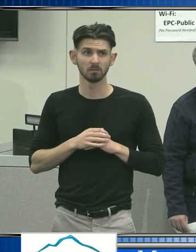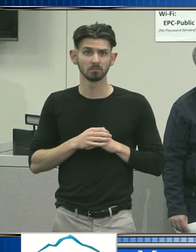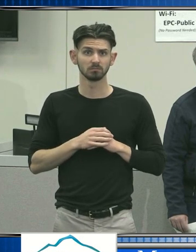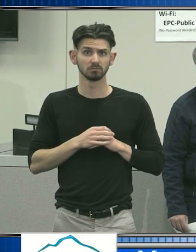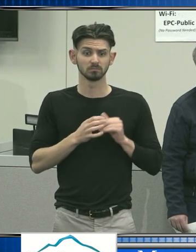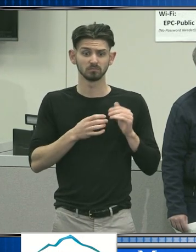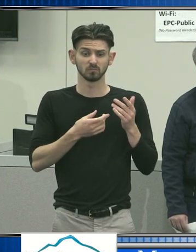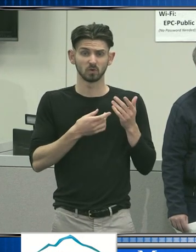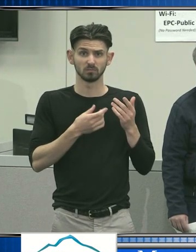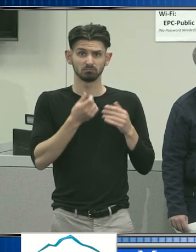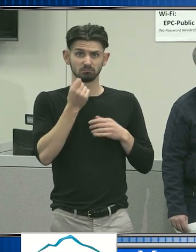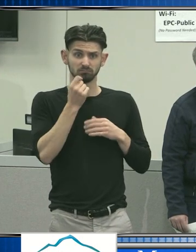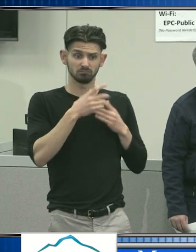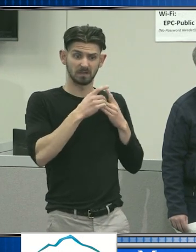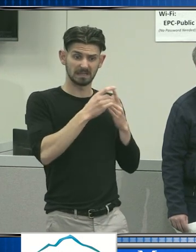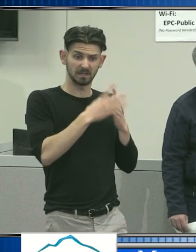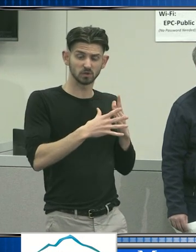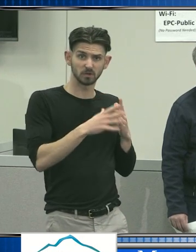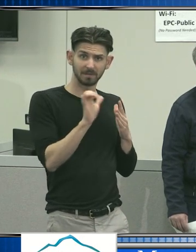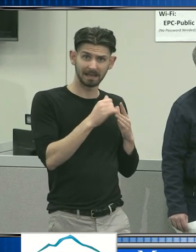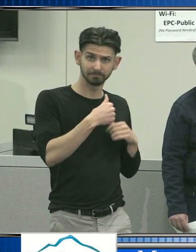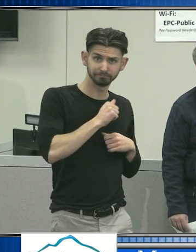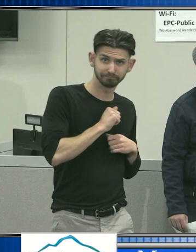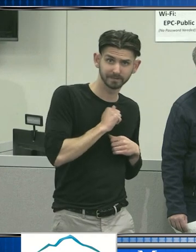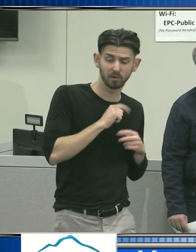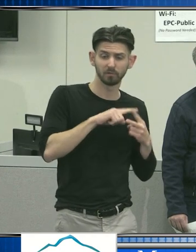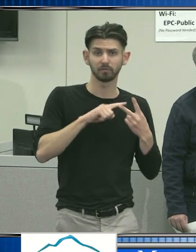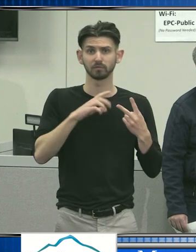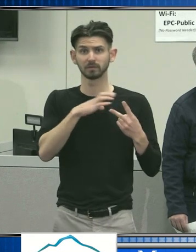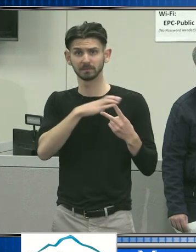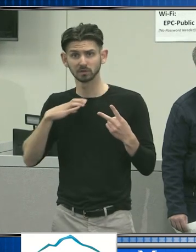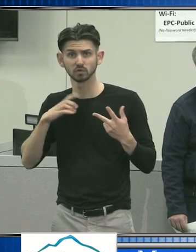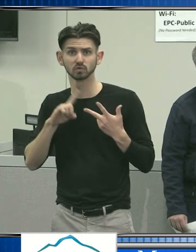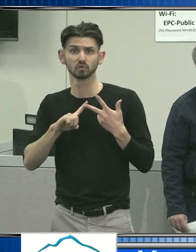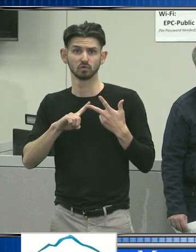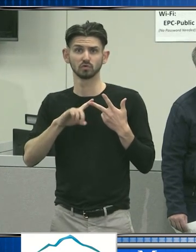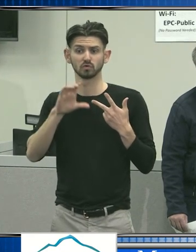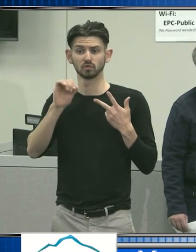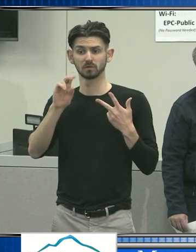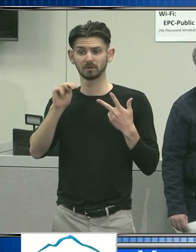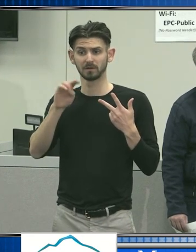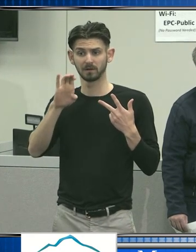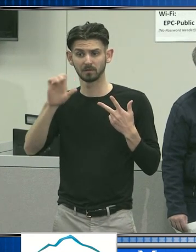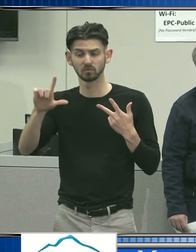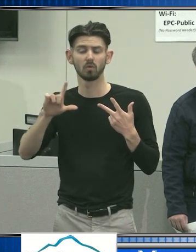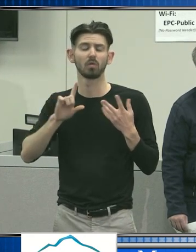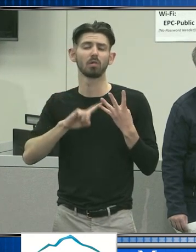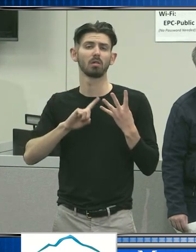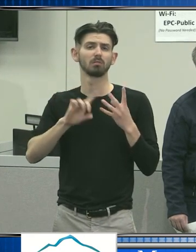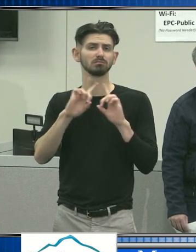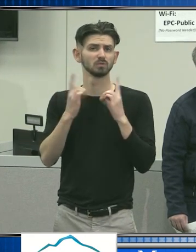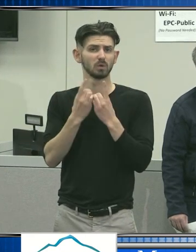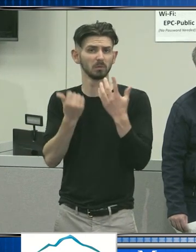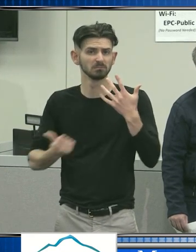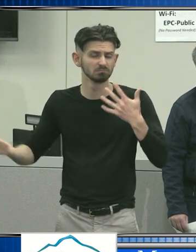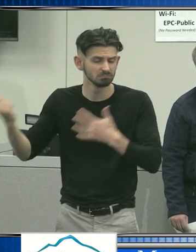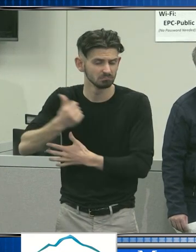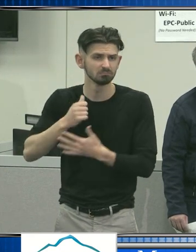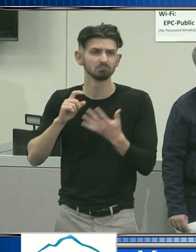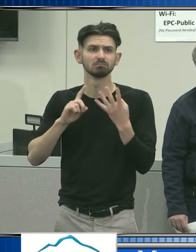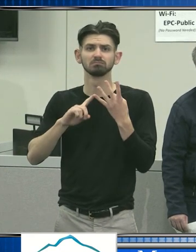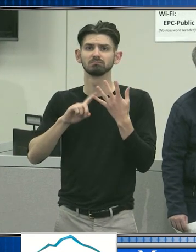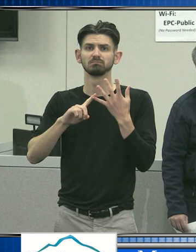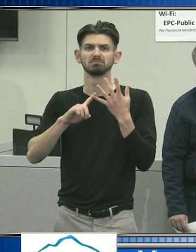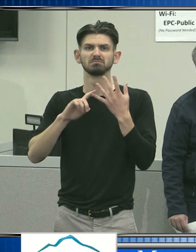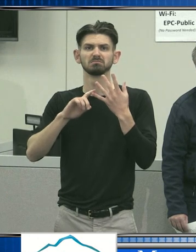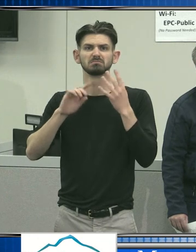from people like myself, the commissioners, the council, people, the department heads, the emergency